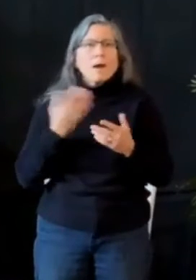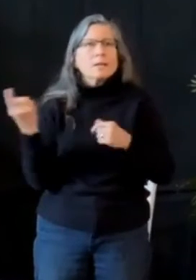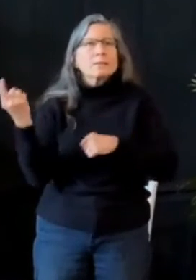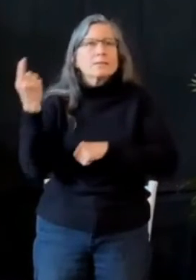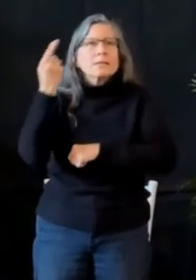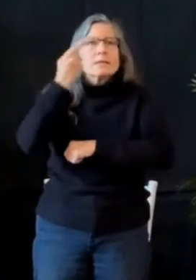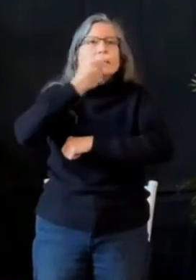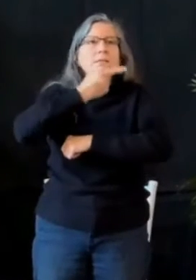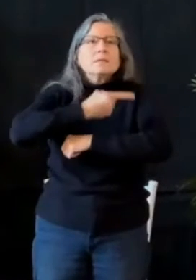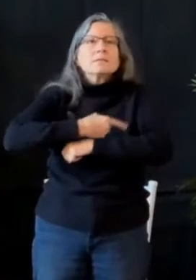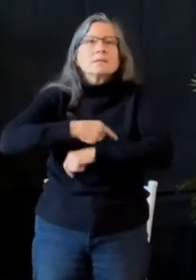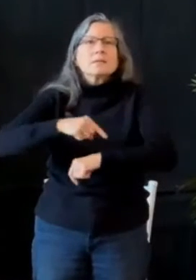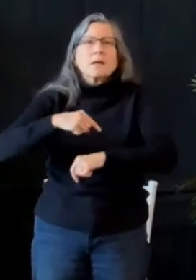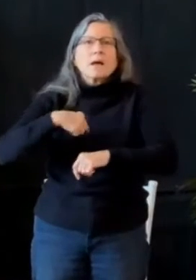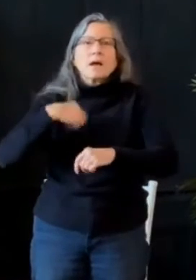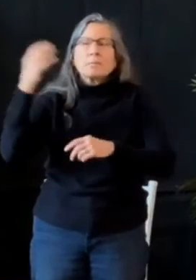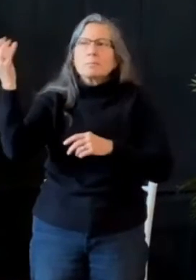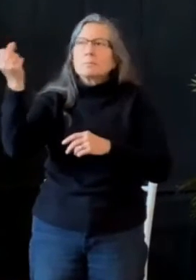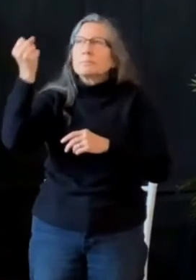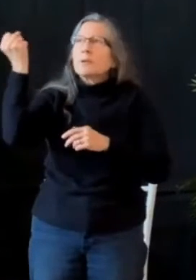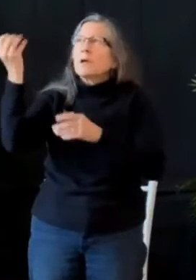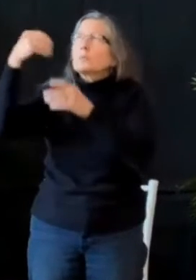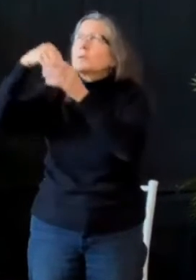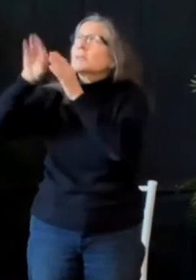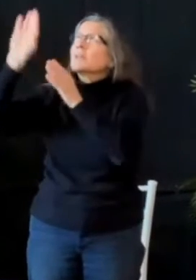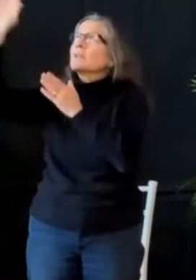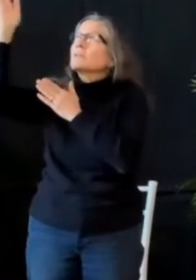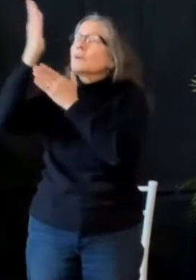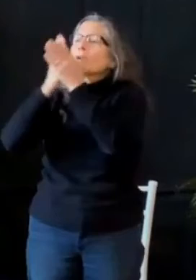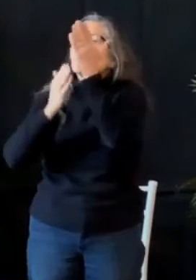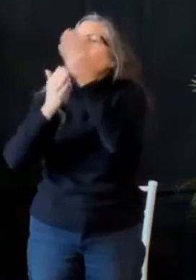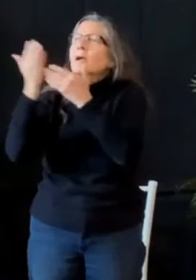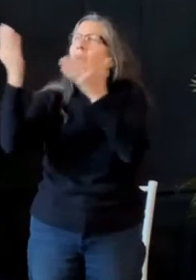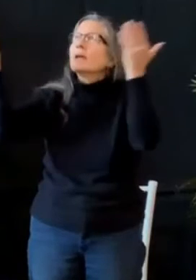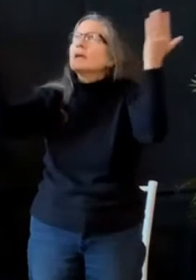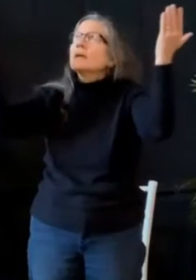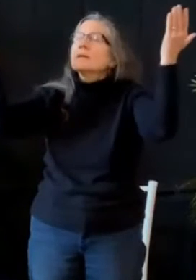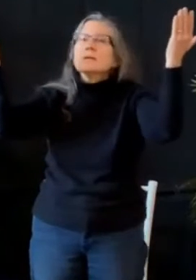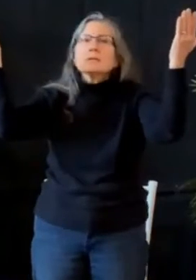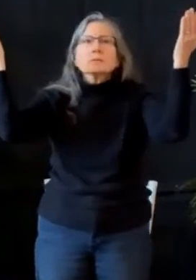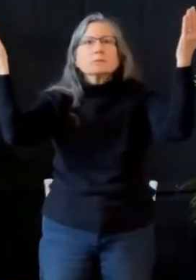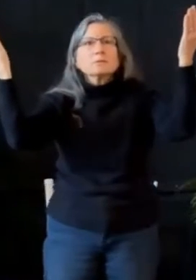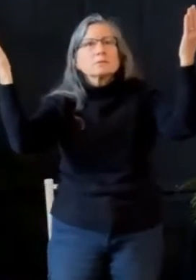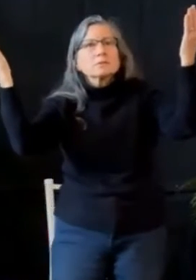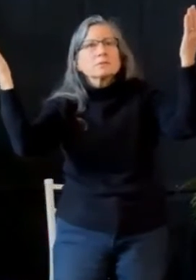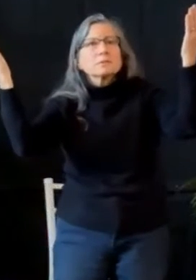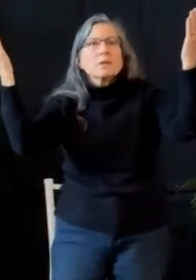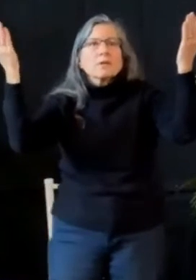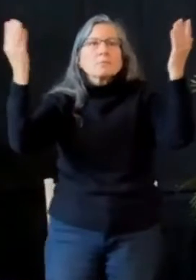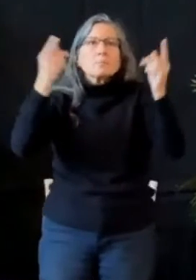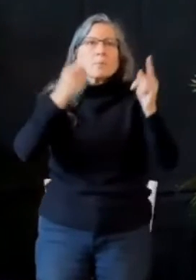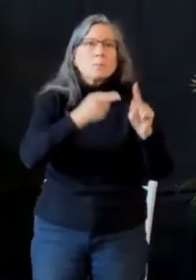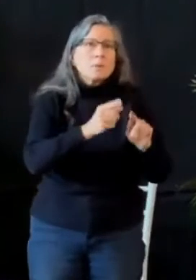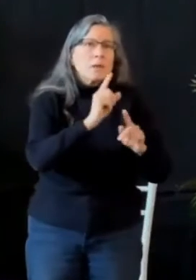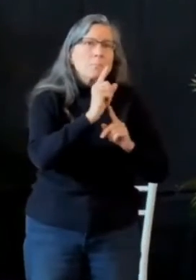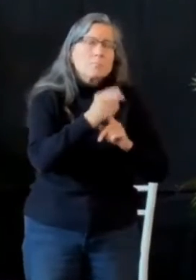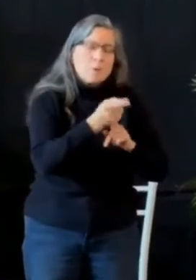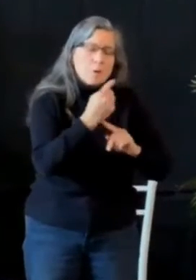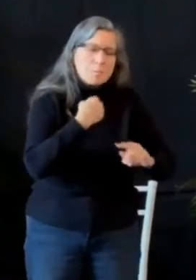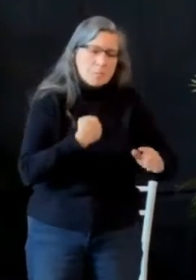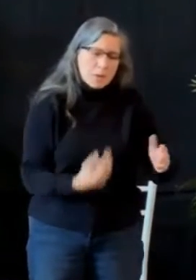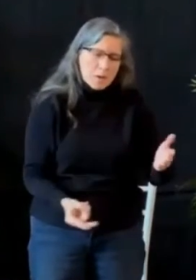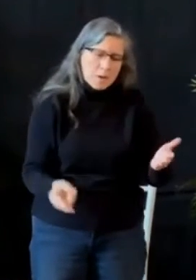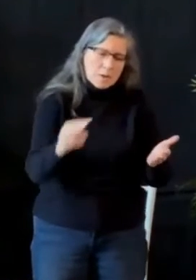All my days I've been held in your hands. From the moment that